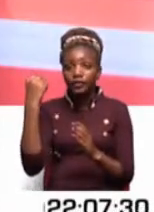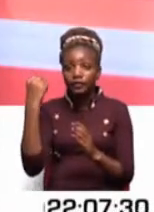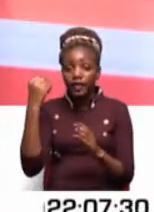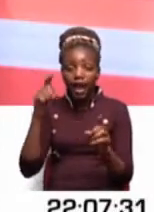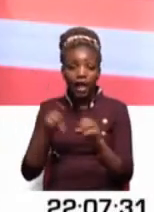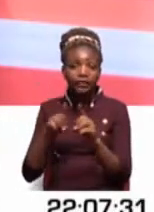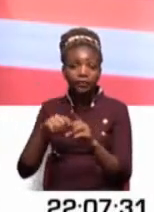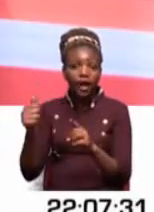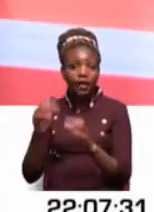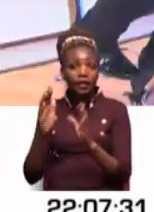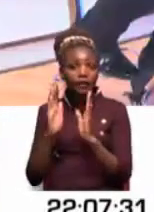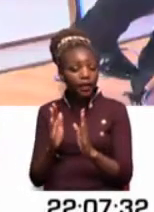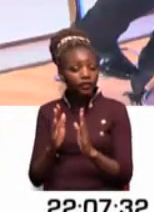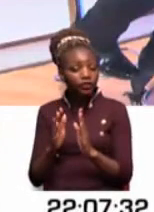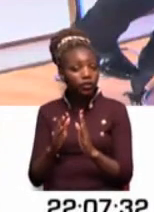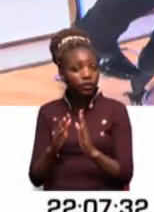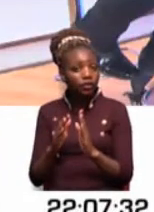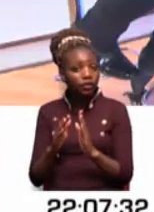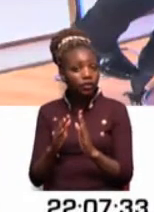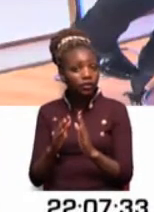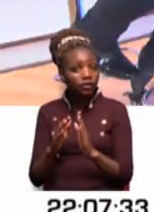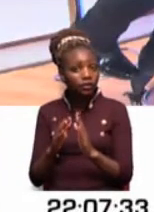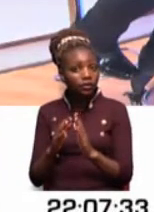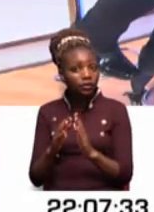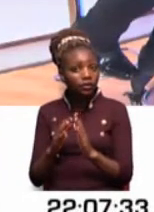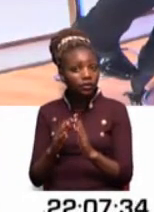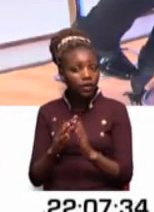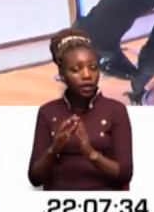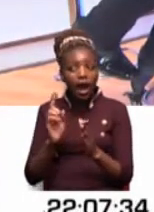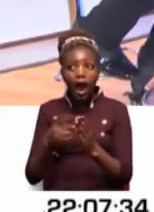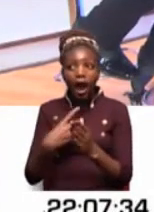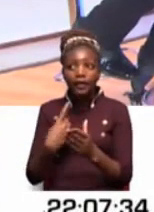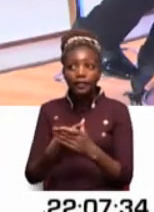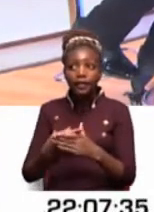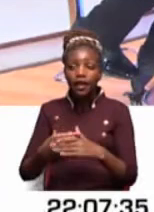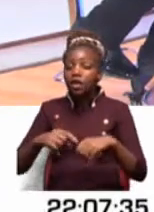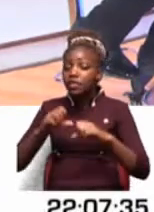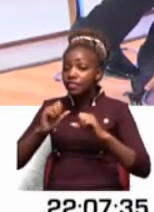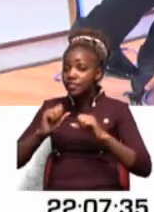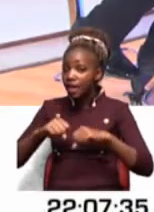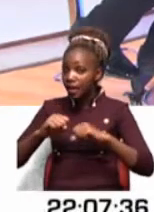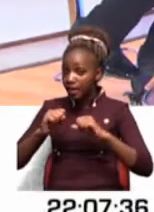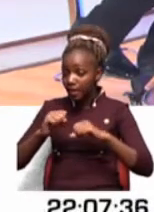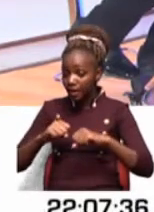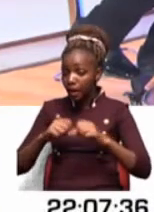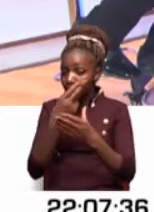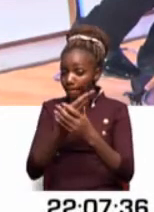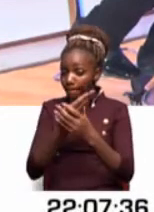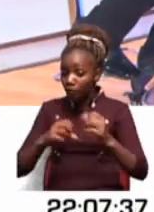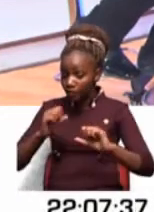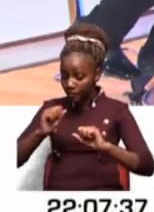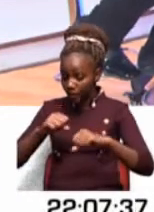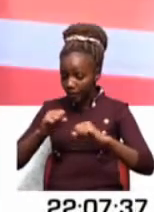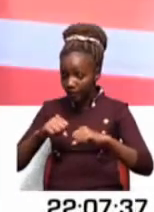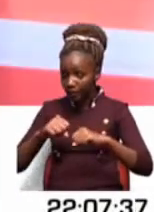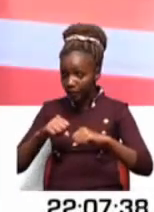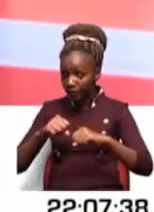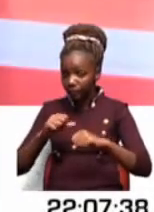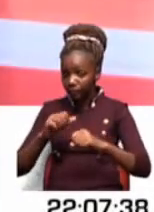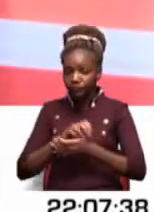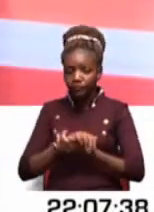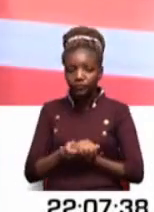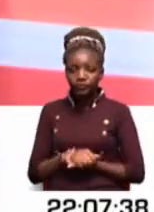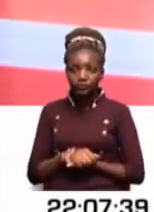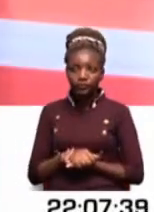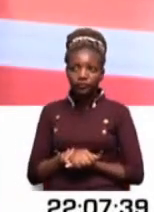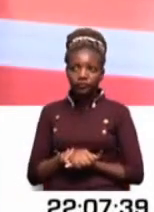at State and House. And what guarantees and the longevity agreed, of this report post 2022? However bad, even if they didn't involve others,